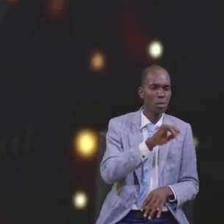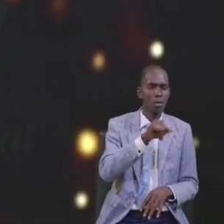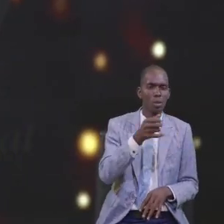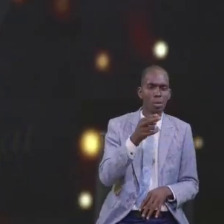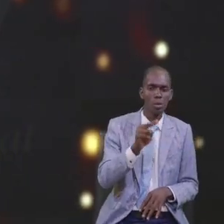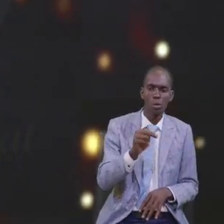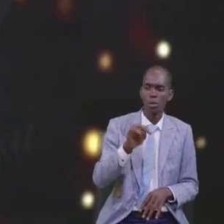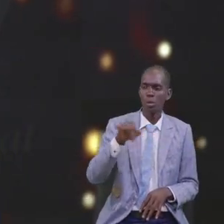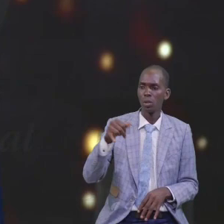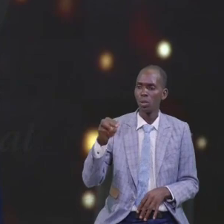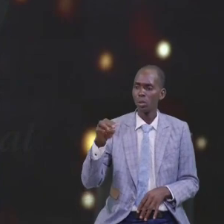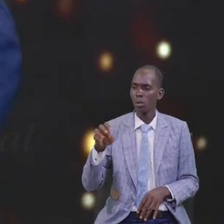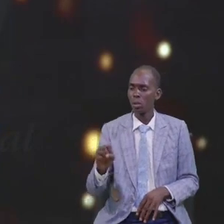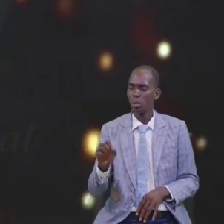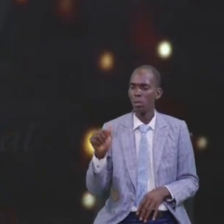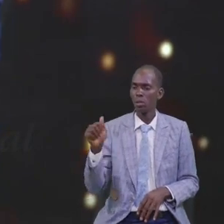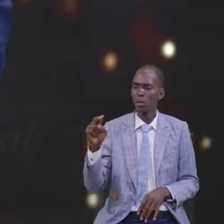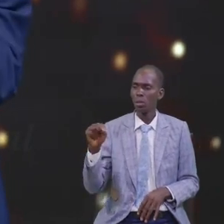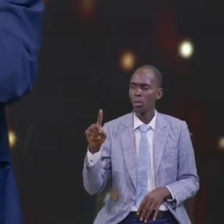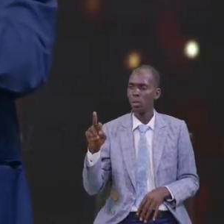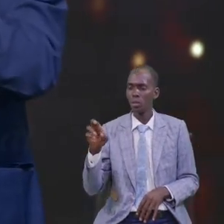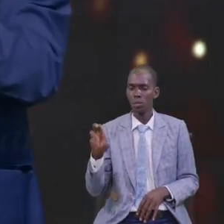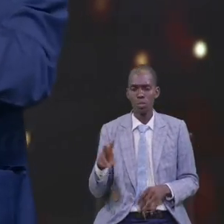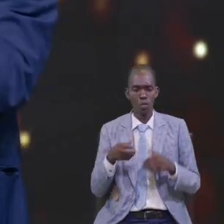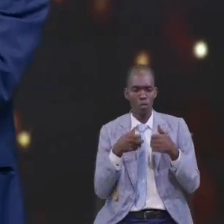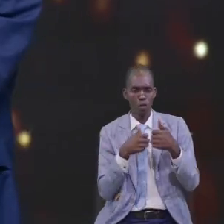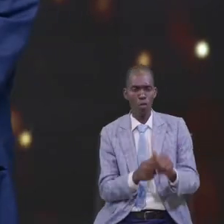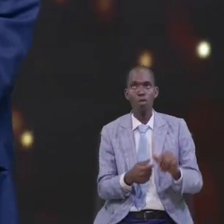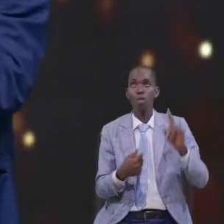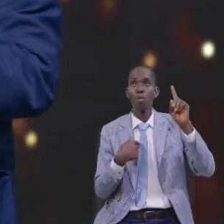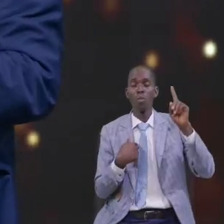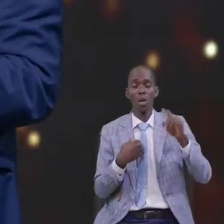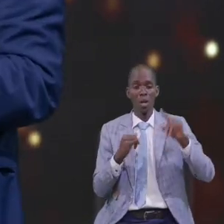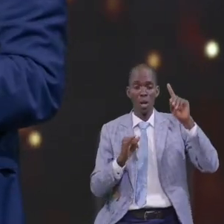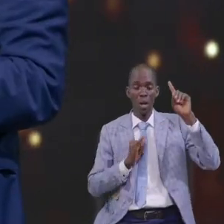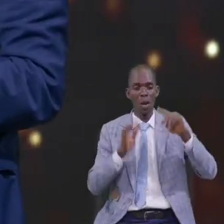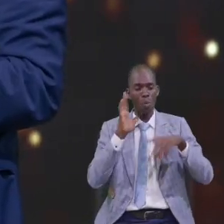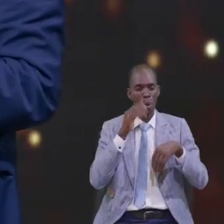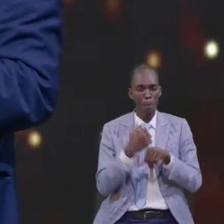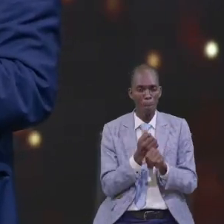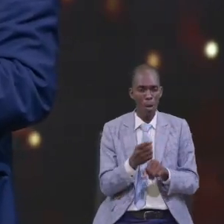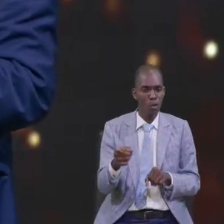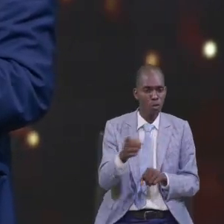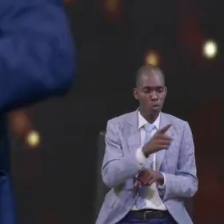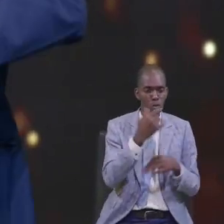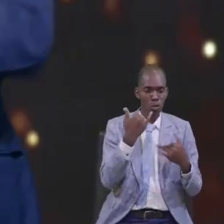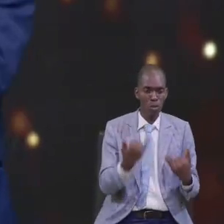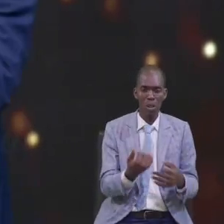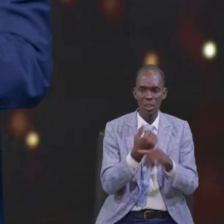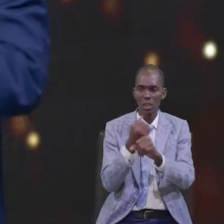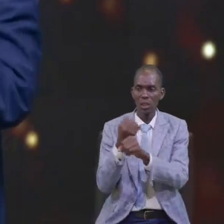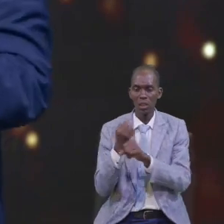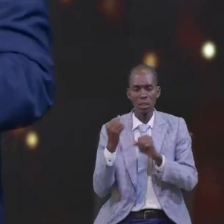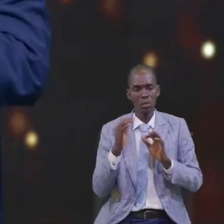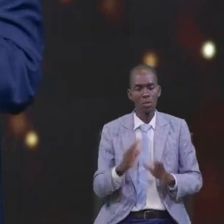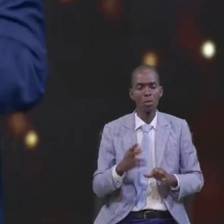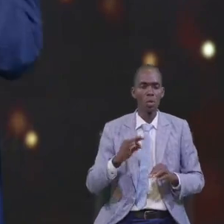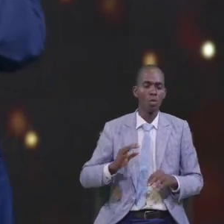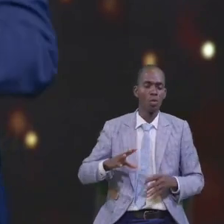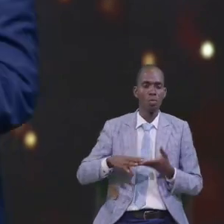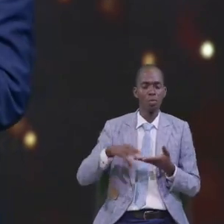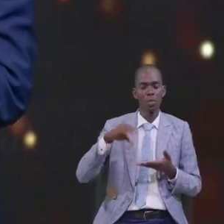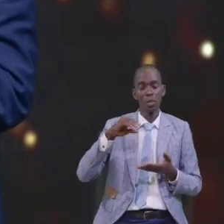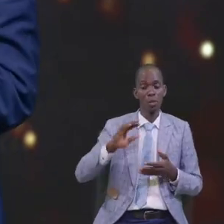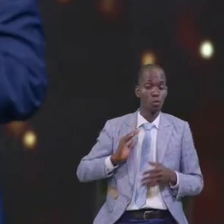called Andrew. Follow me. I will make of you fishers of men. He wanted to